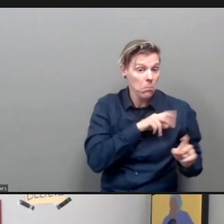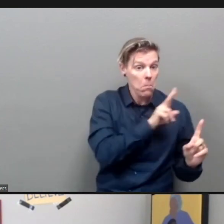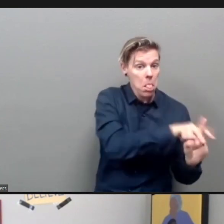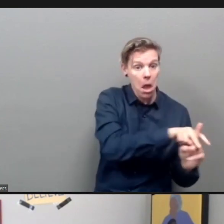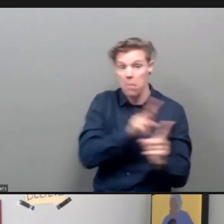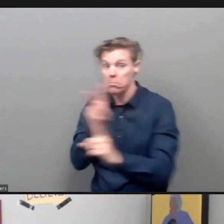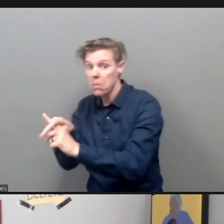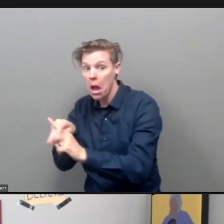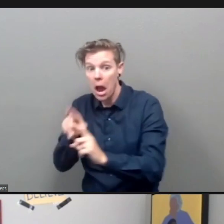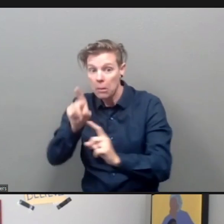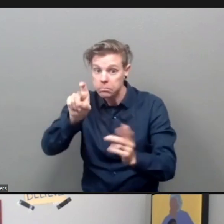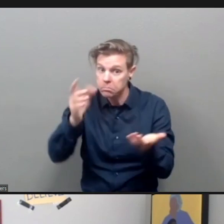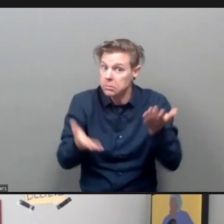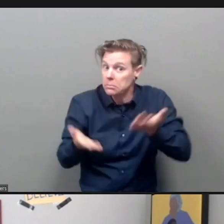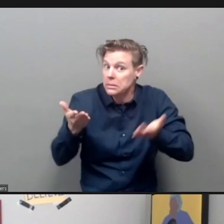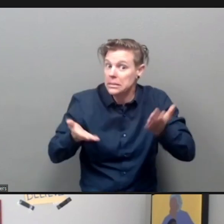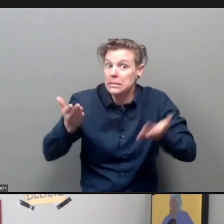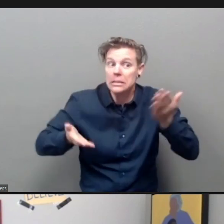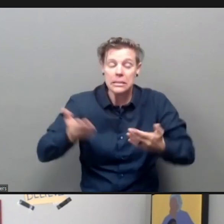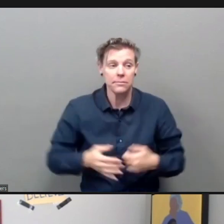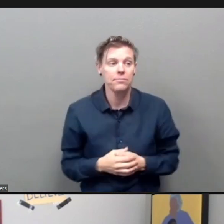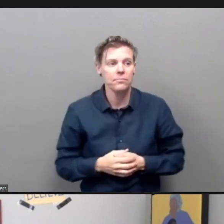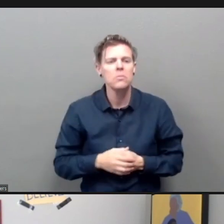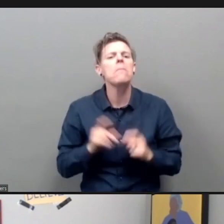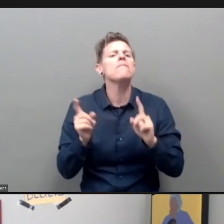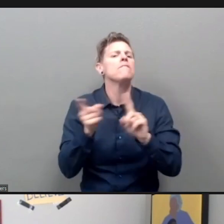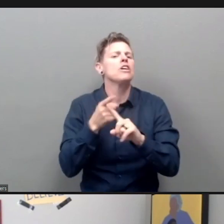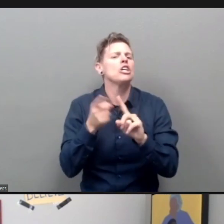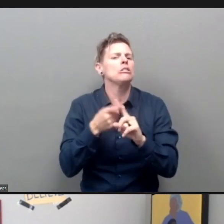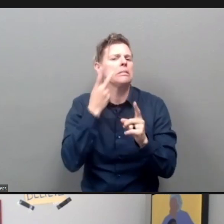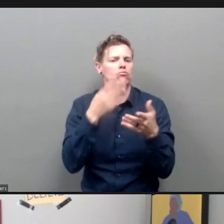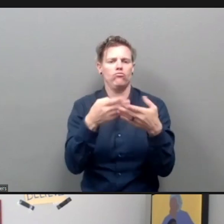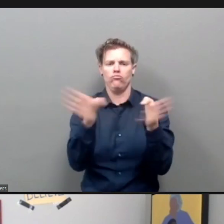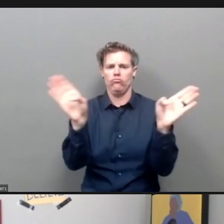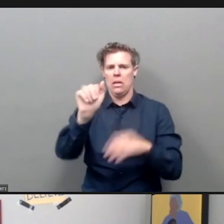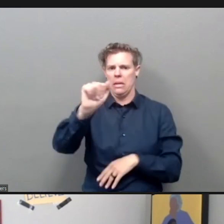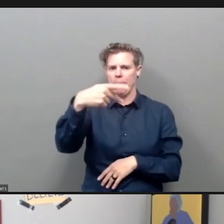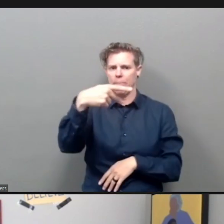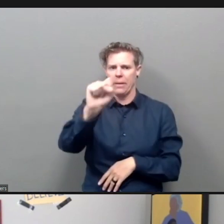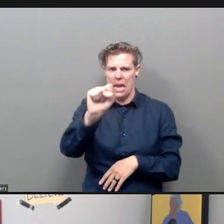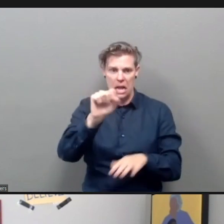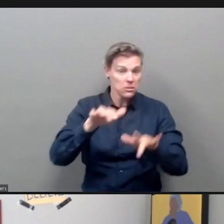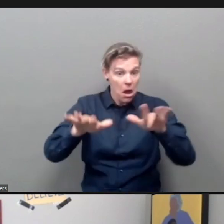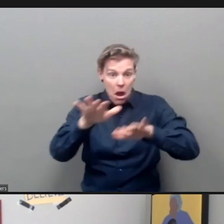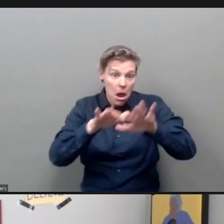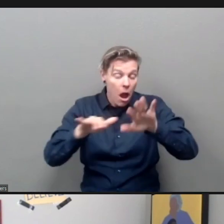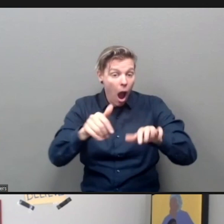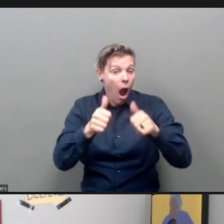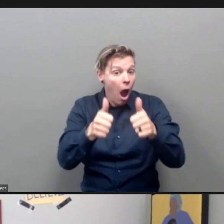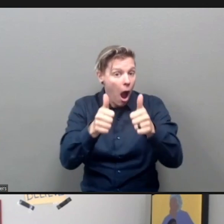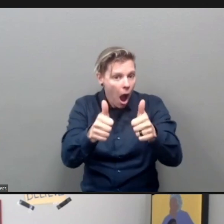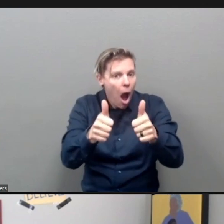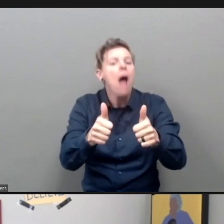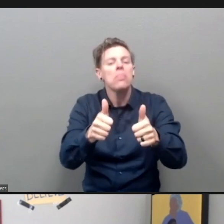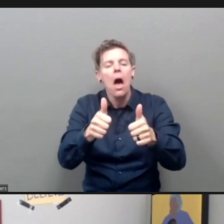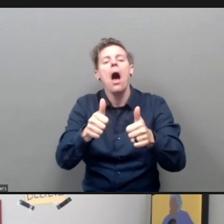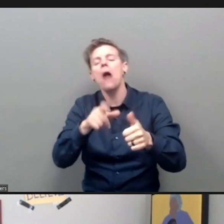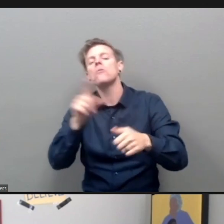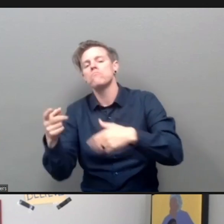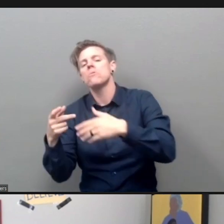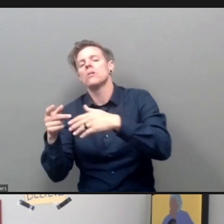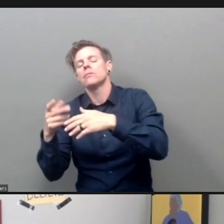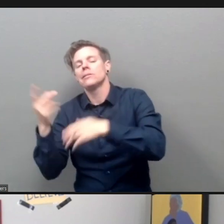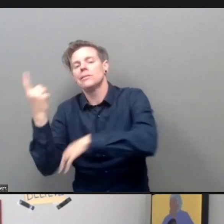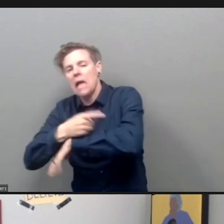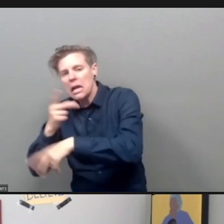schools, but we'd like to see how that goes before we think about extending it to childcare centers, but we're working with them as well. And remember, the federal